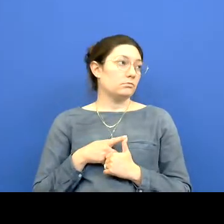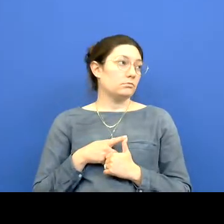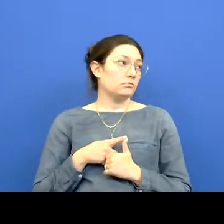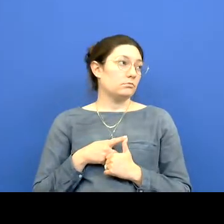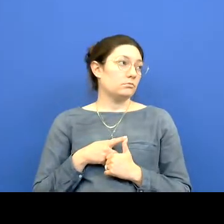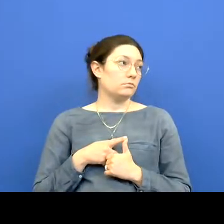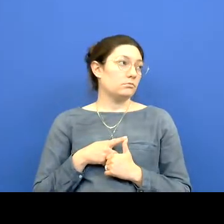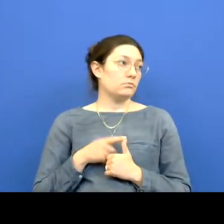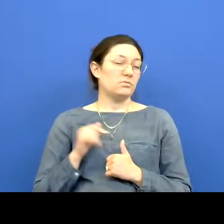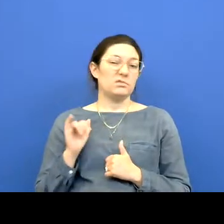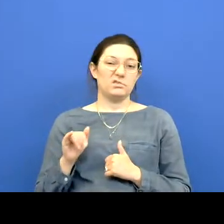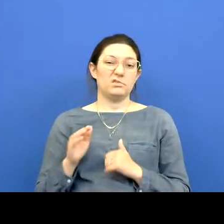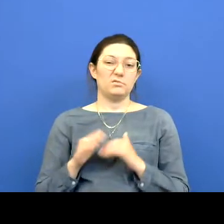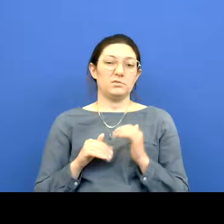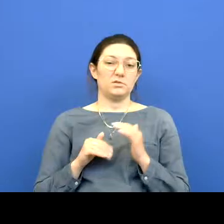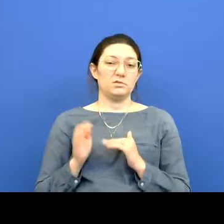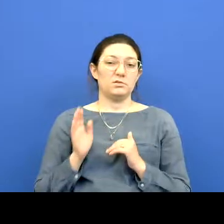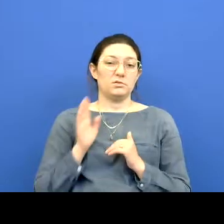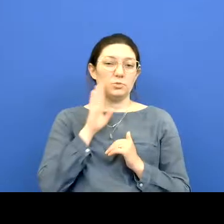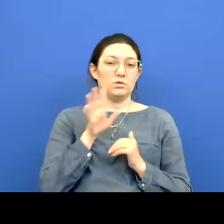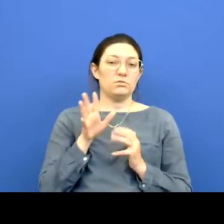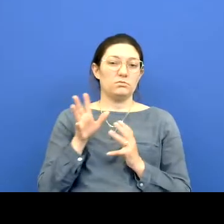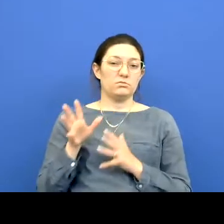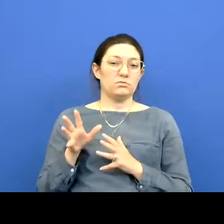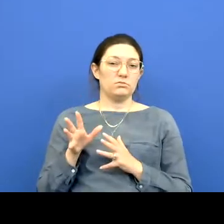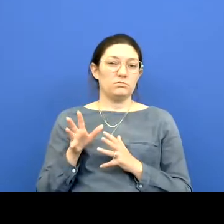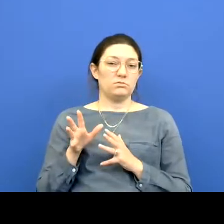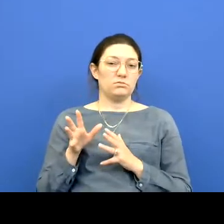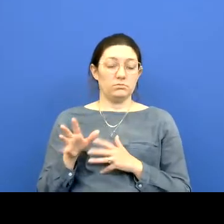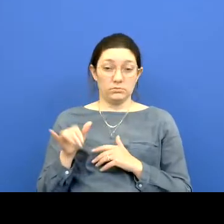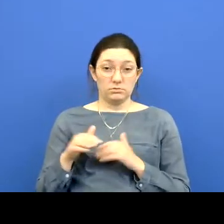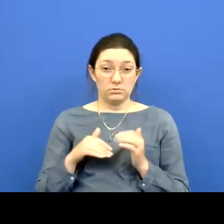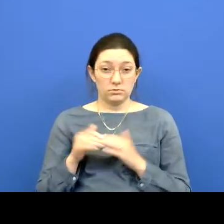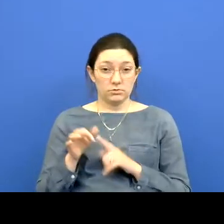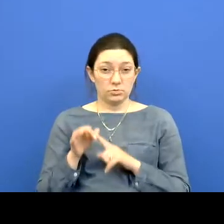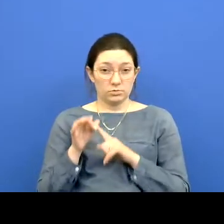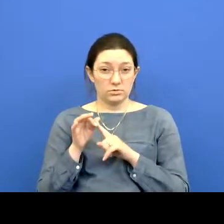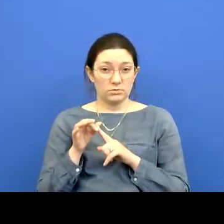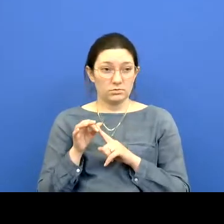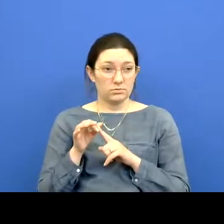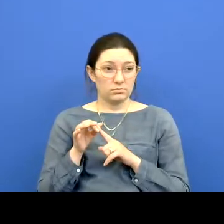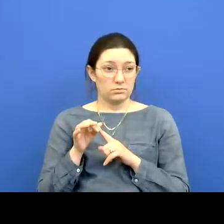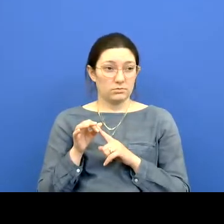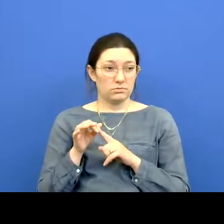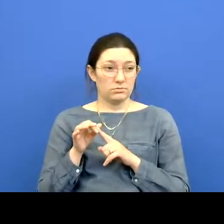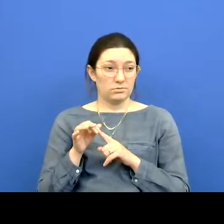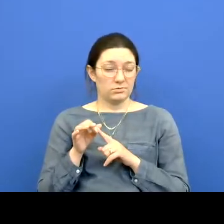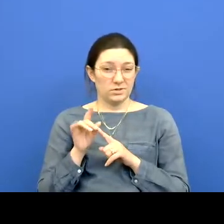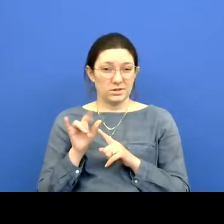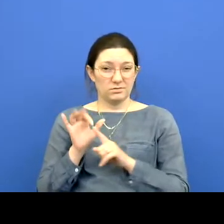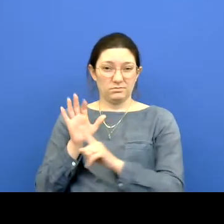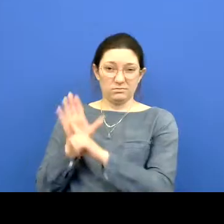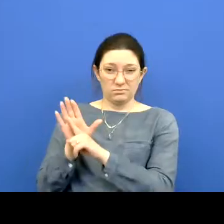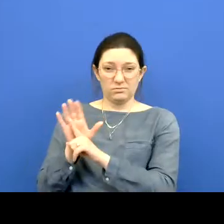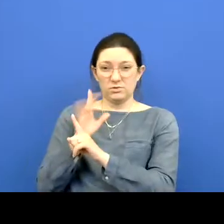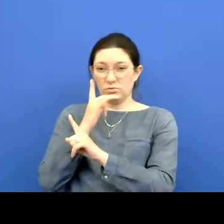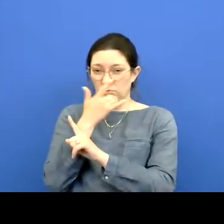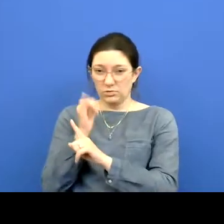that building is going to stay there. That building is so unique within itself. You almost have to tear it down And